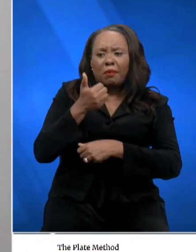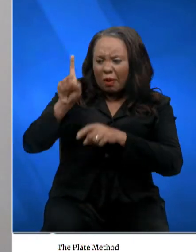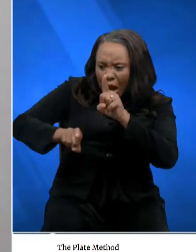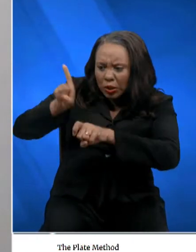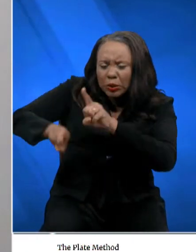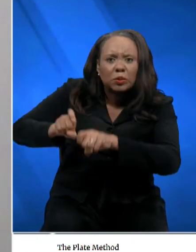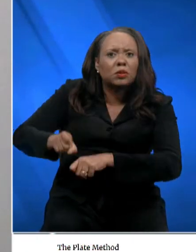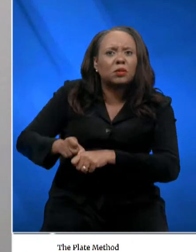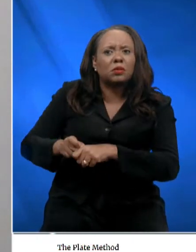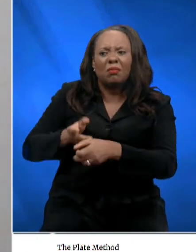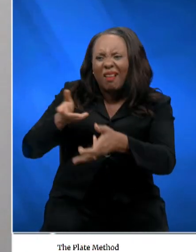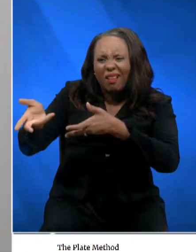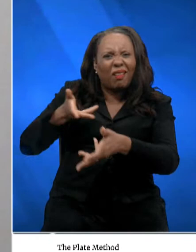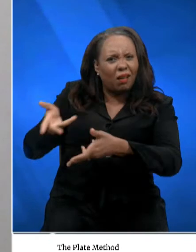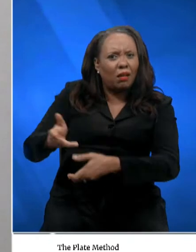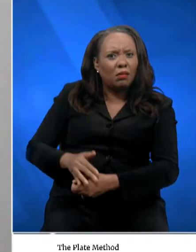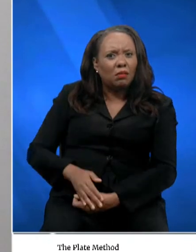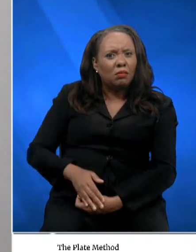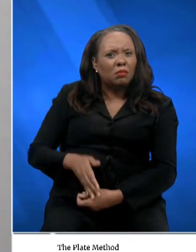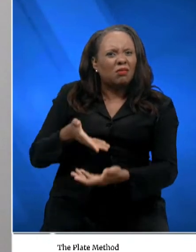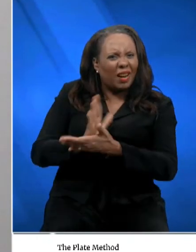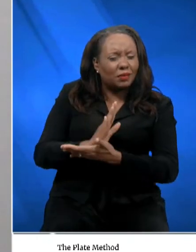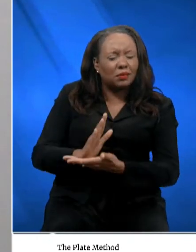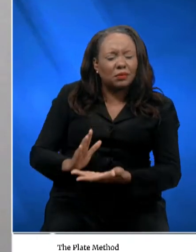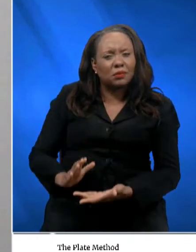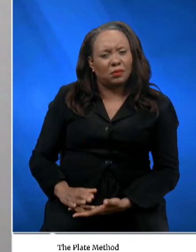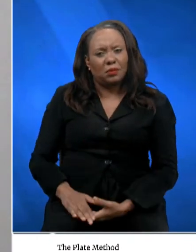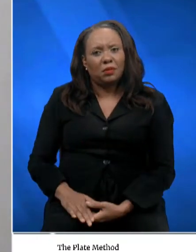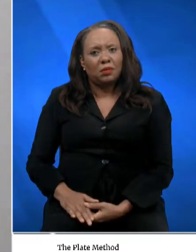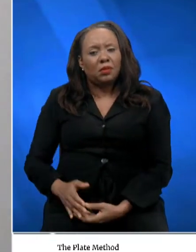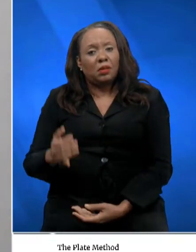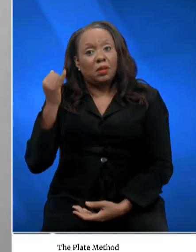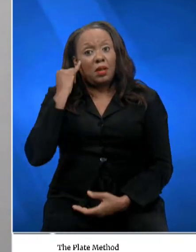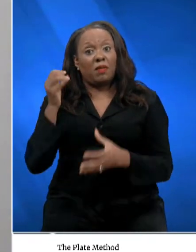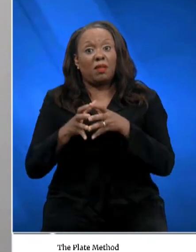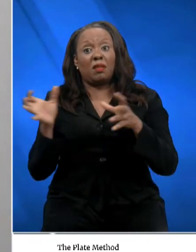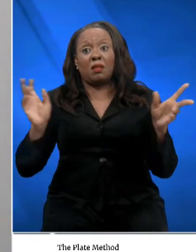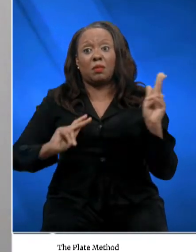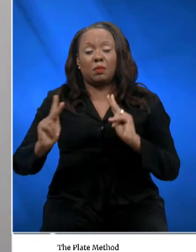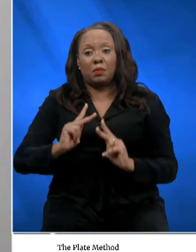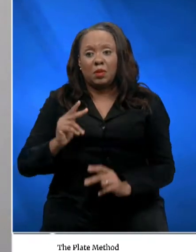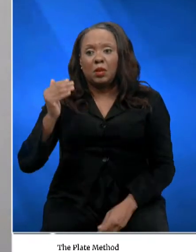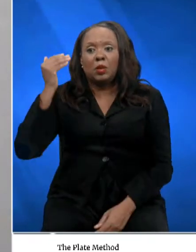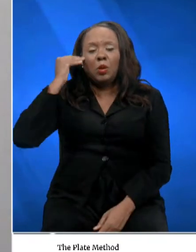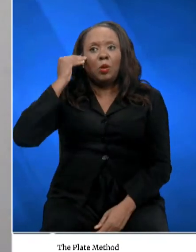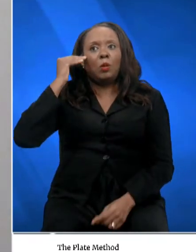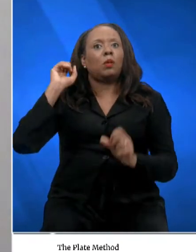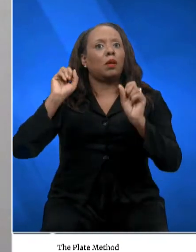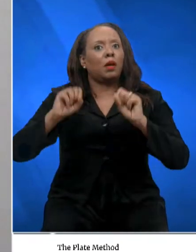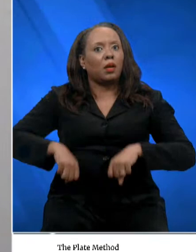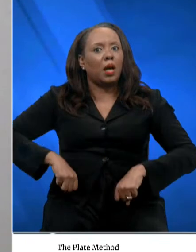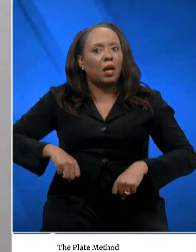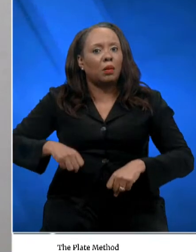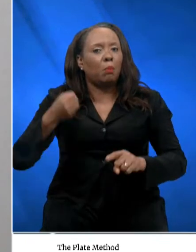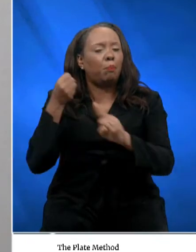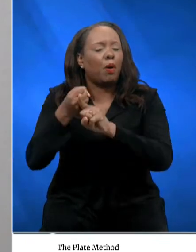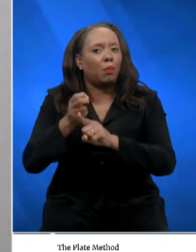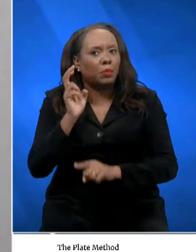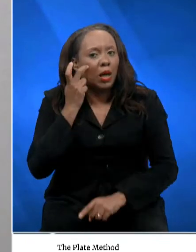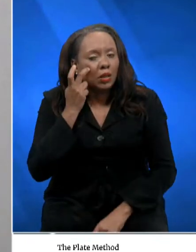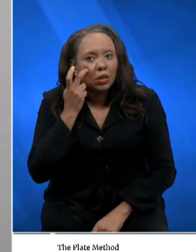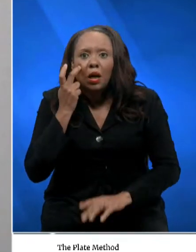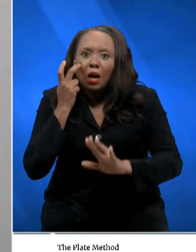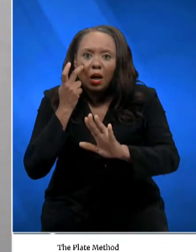a lot of persons would have known that this could be the result, it may actually change